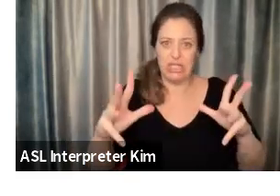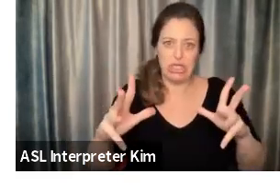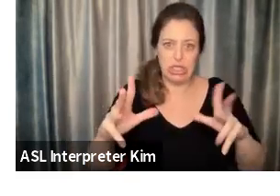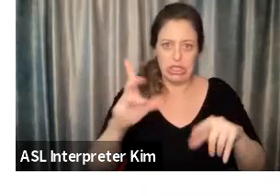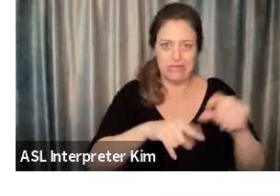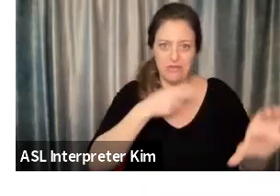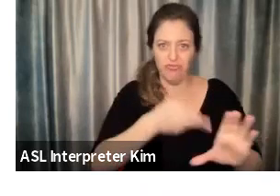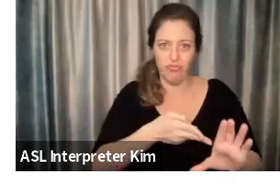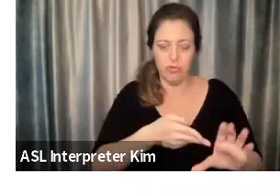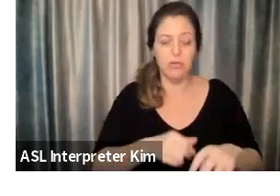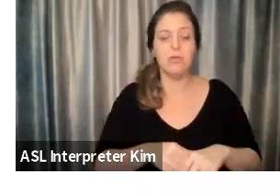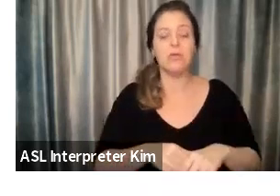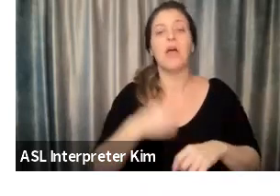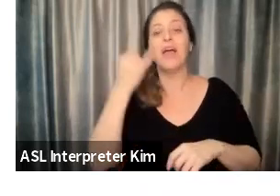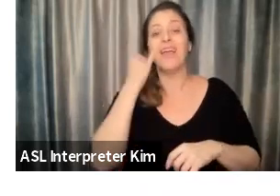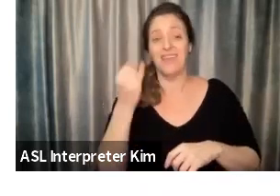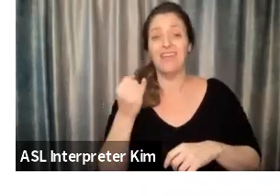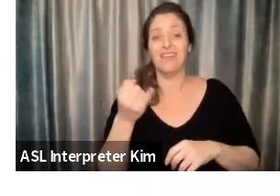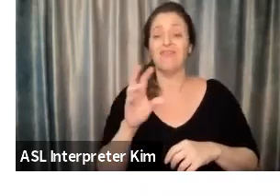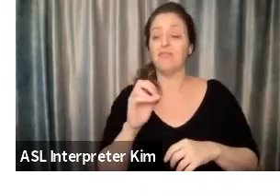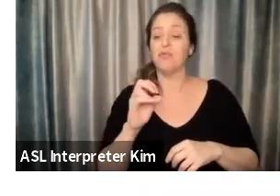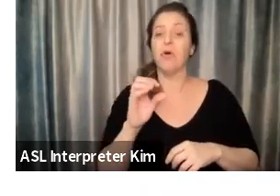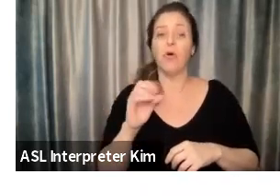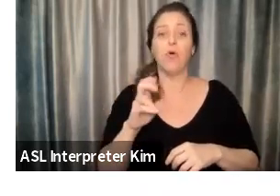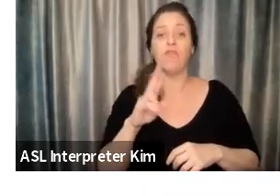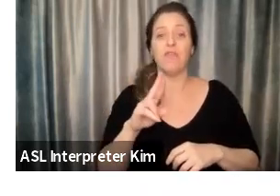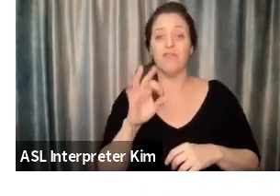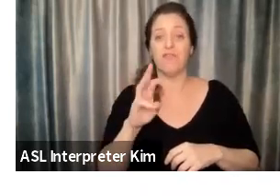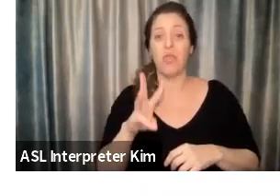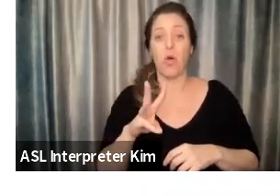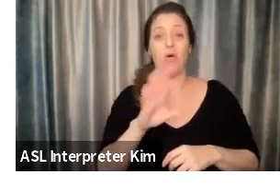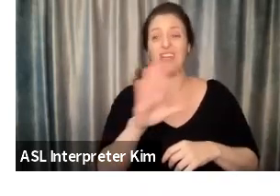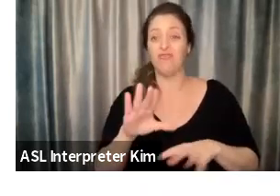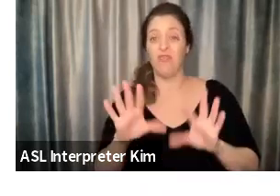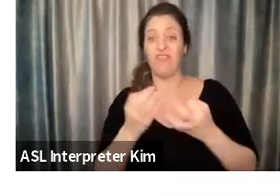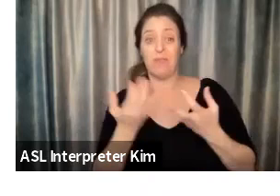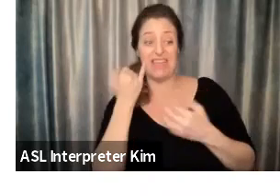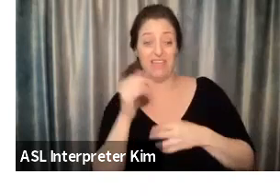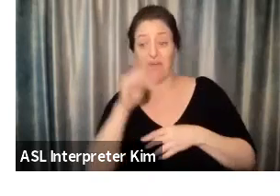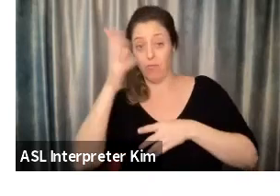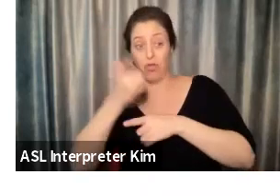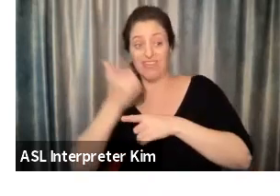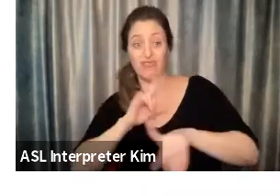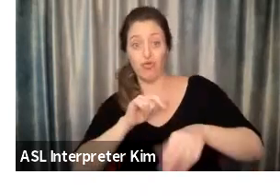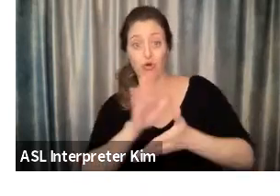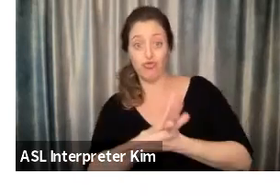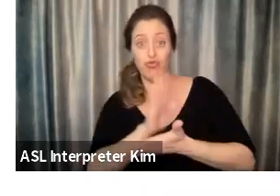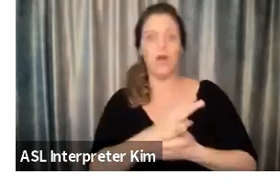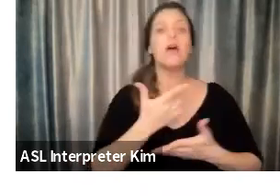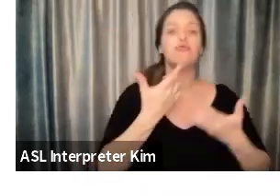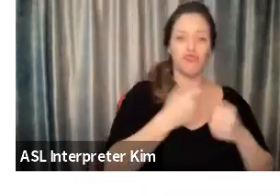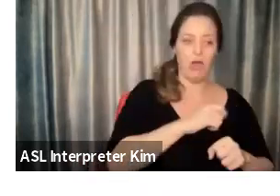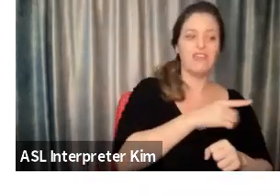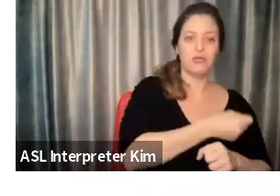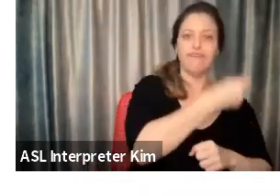child is overflowed, we try to accommodate your family. If you have other siblings that you want to keep together, we do try to accommodate that